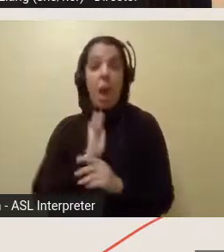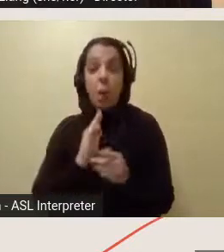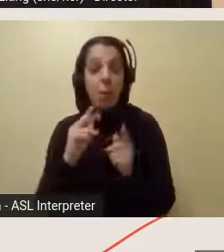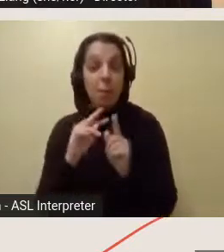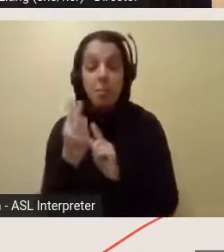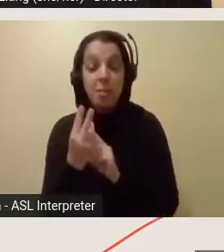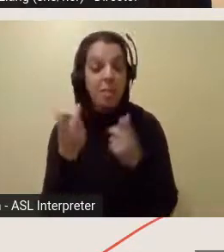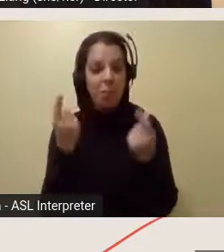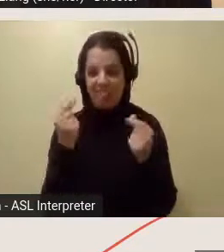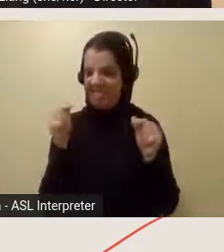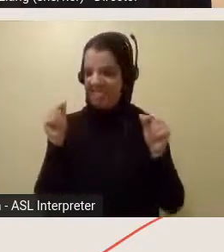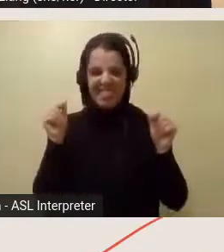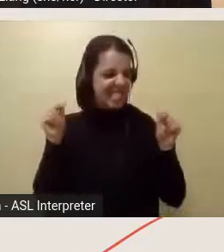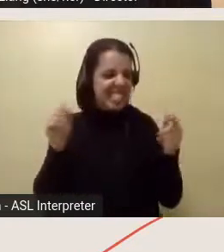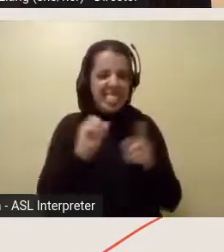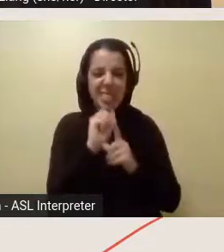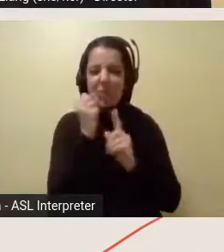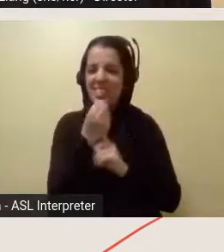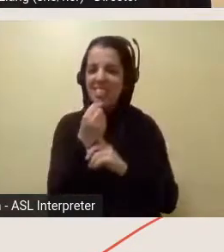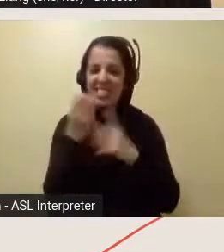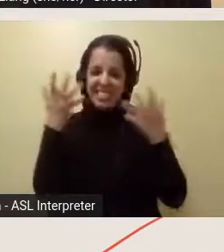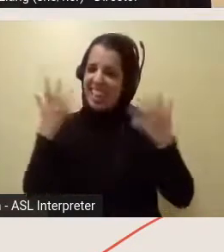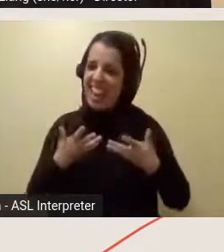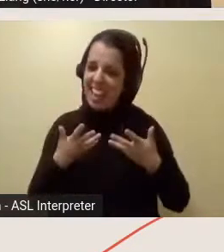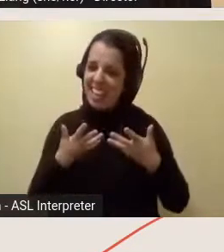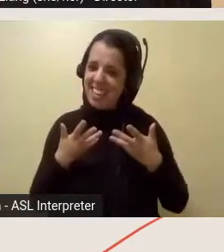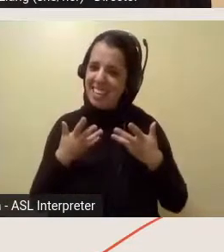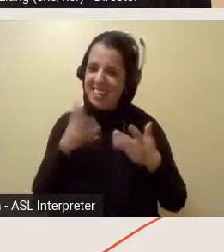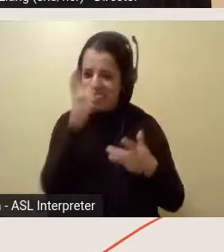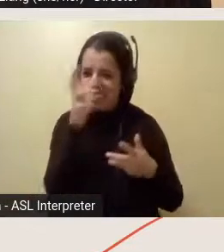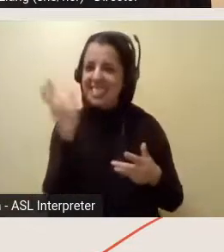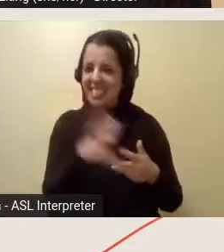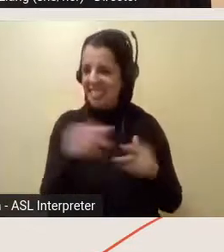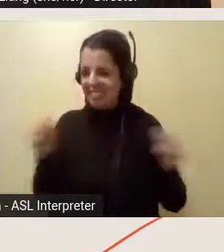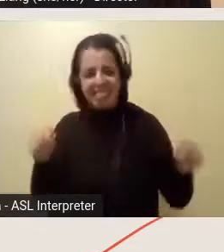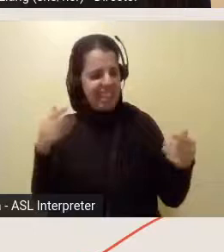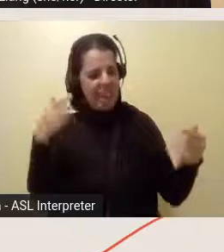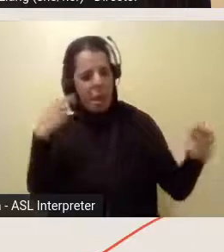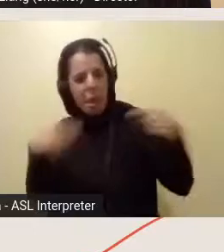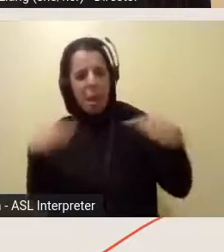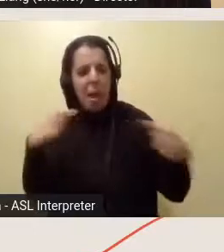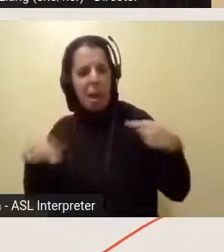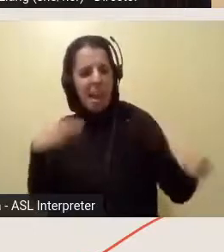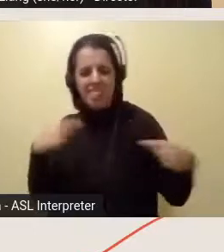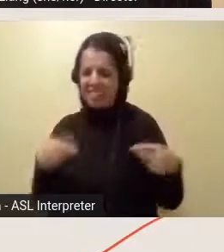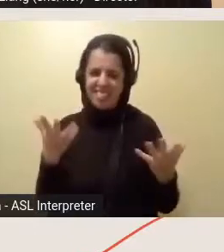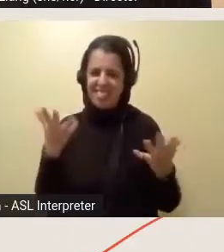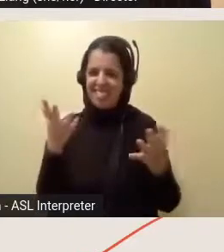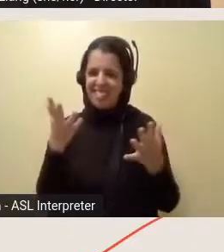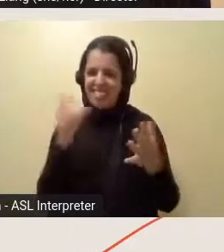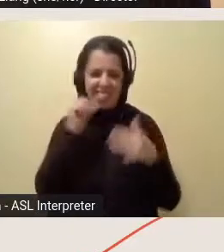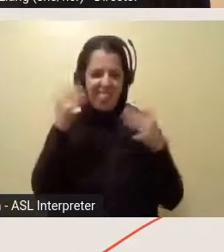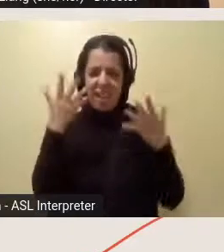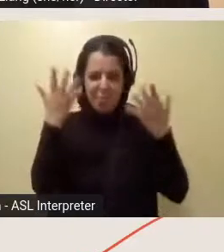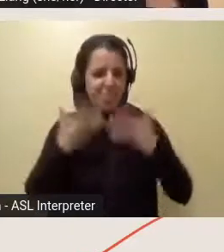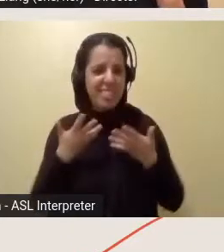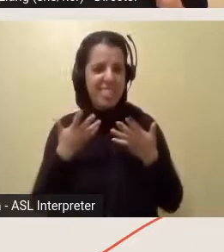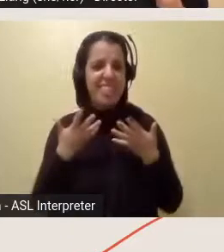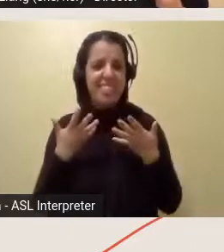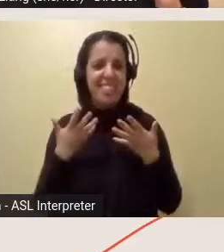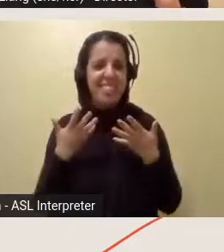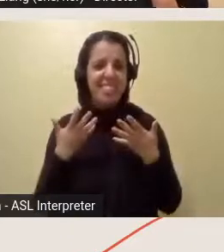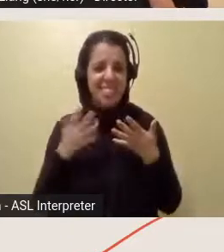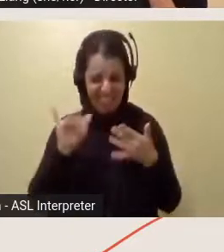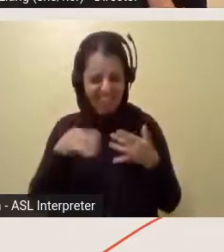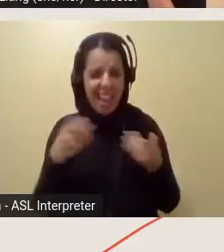just absurd and sad that they ended up fighting against each other and pitted against each other. It was just like so unfortunate that that's, you